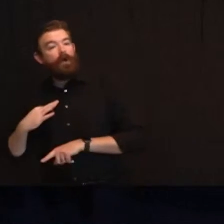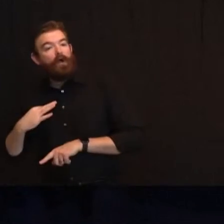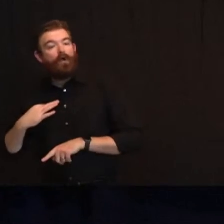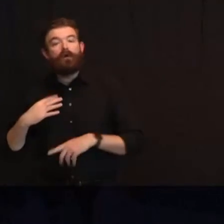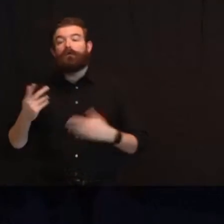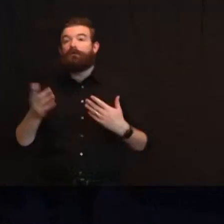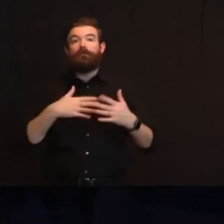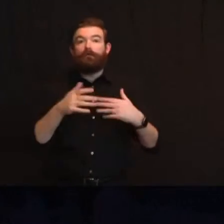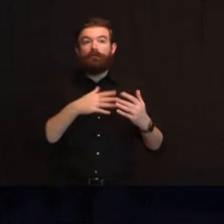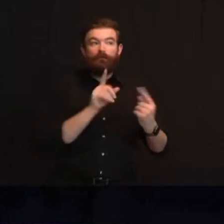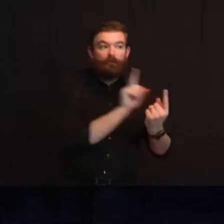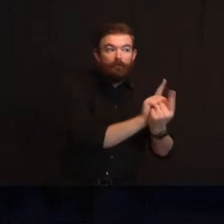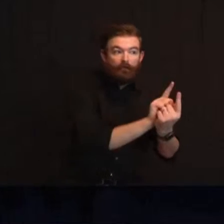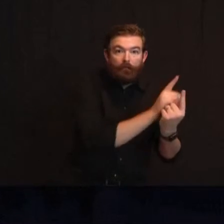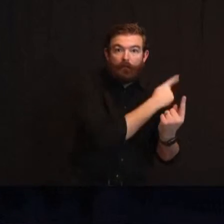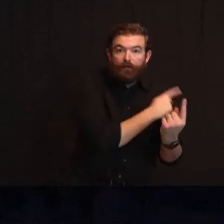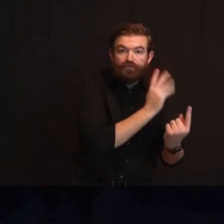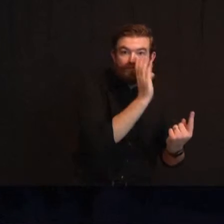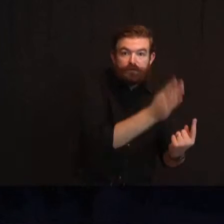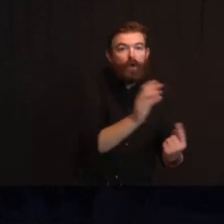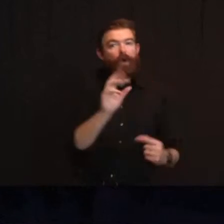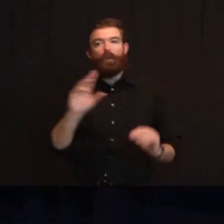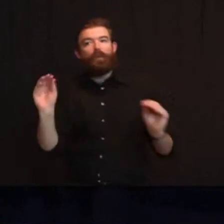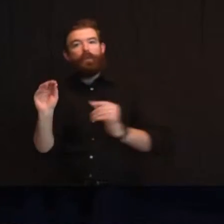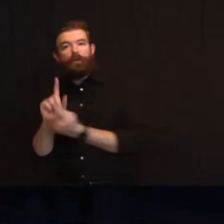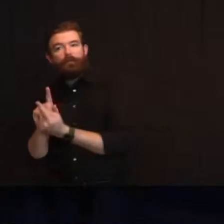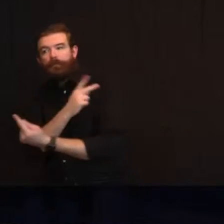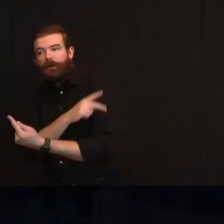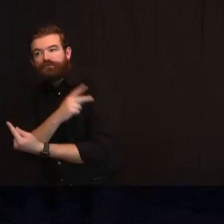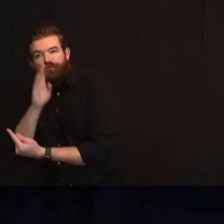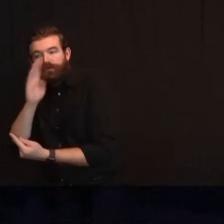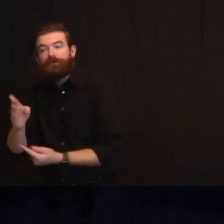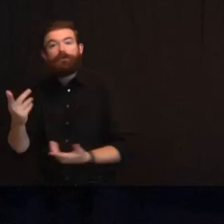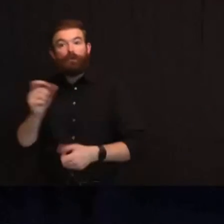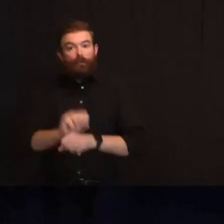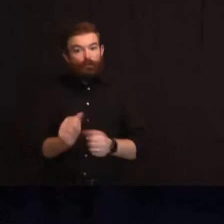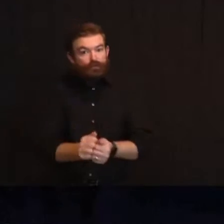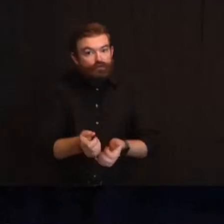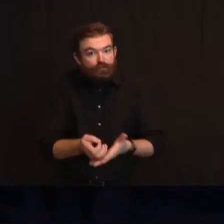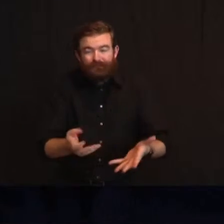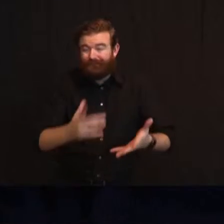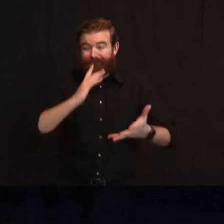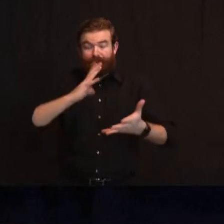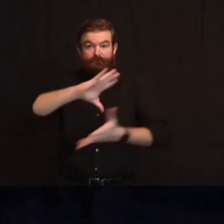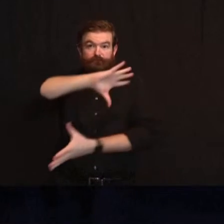infectious materials. In New Jersey, there are about